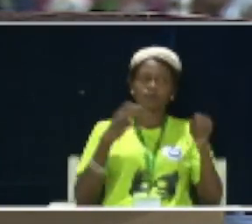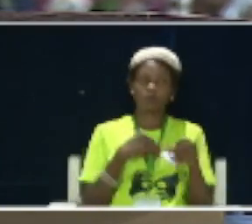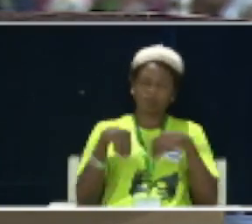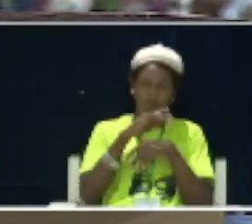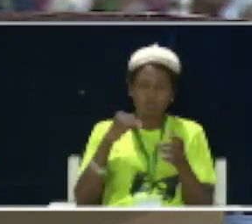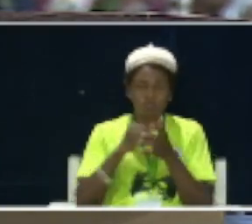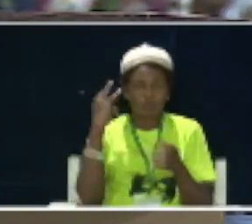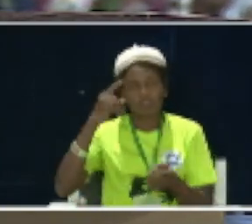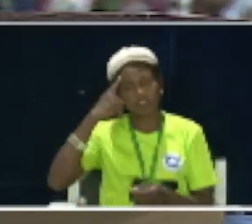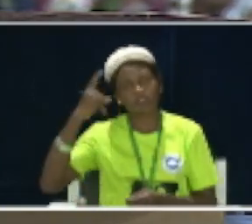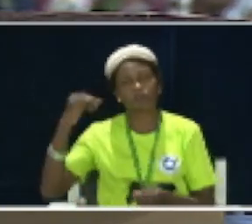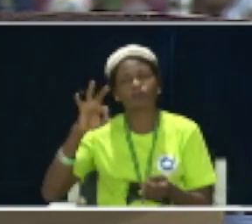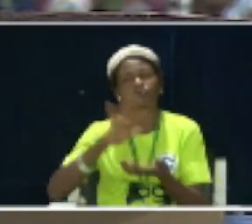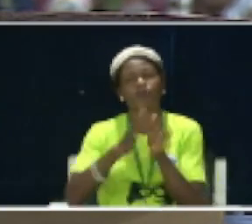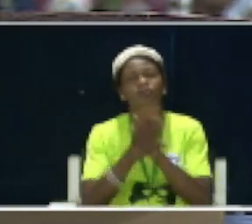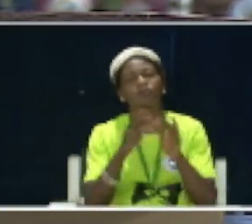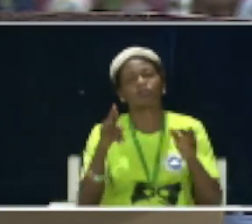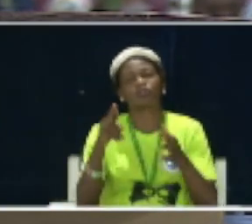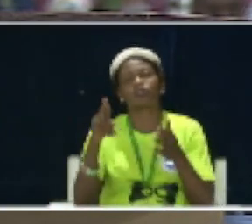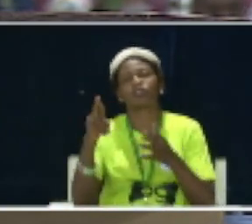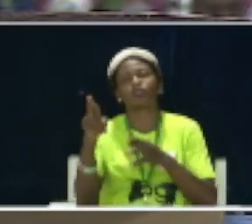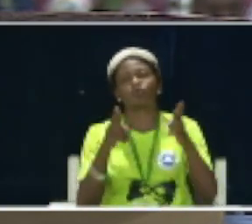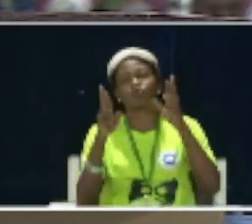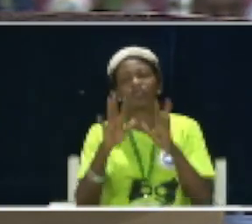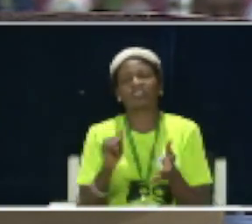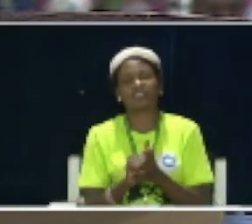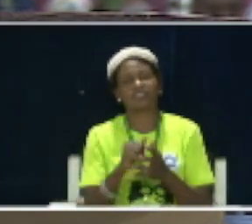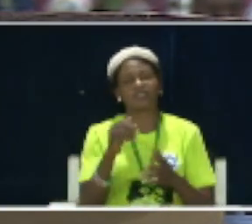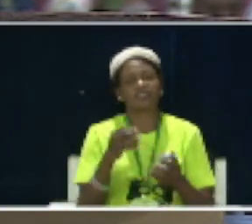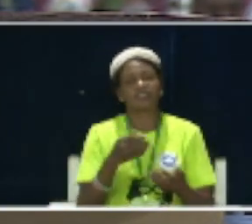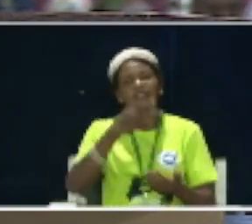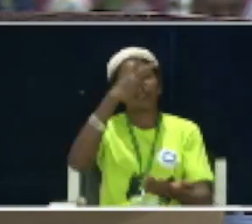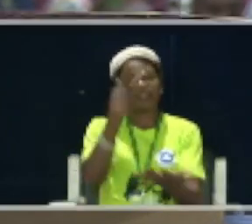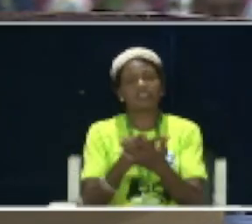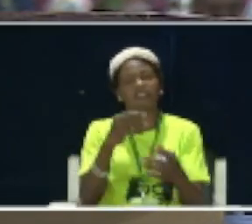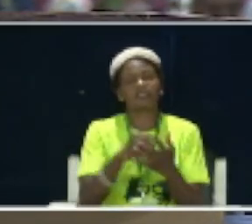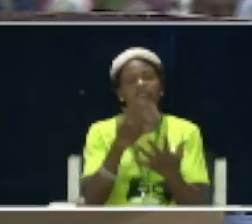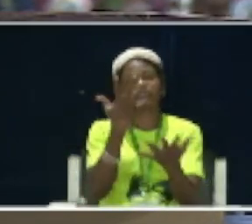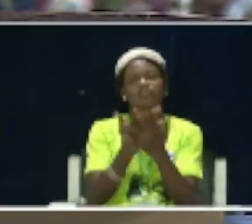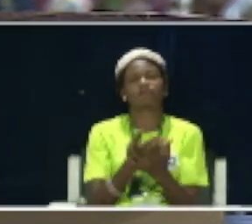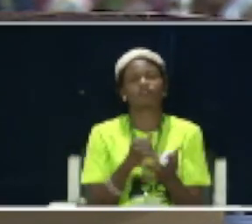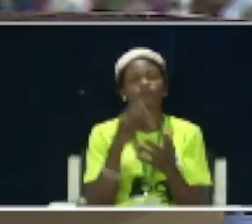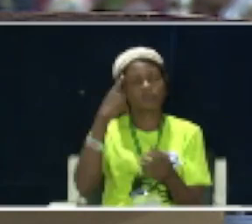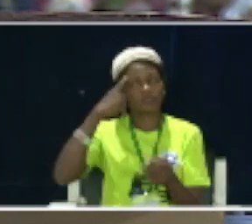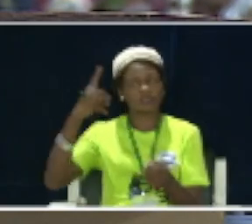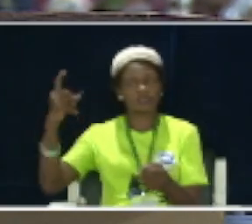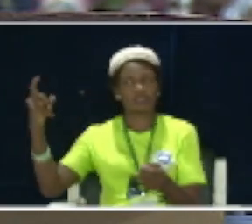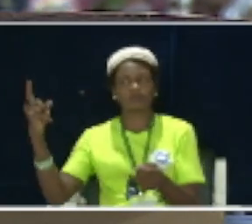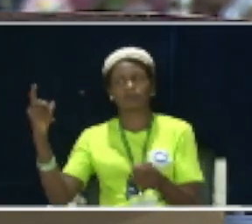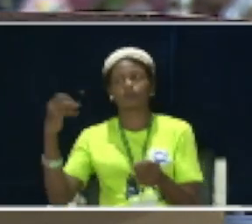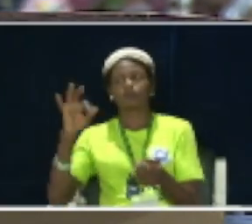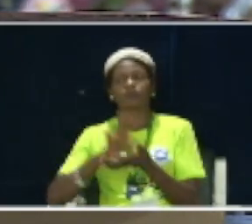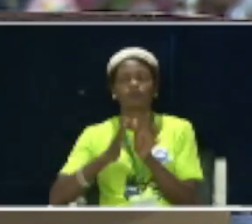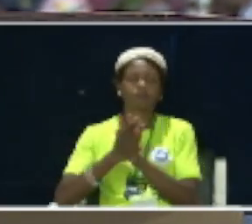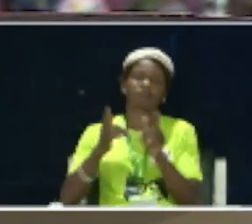dream of becoming a ruler that landed Joseph in slavery. It was the dream of